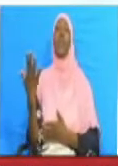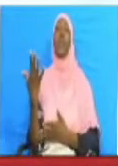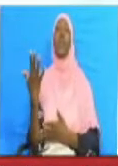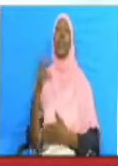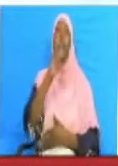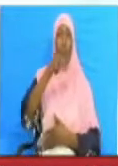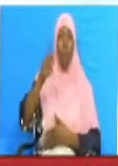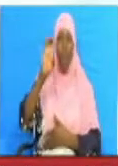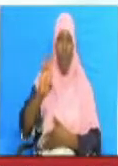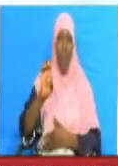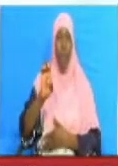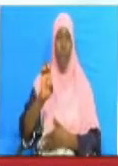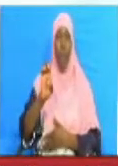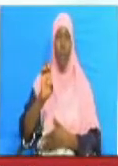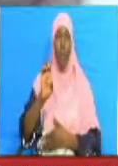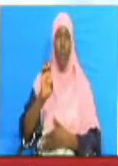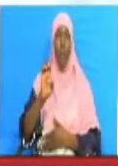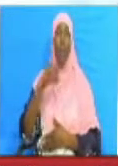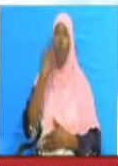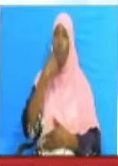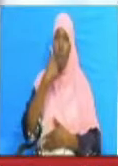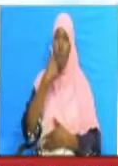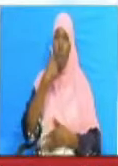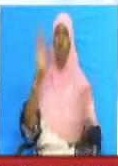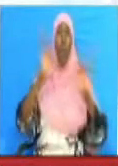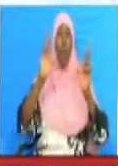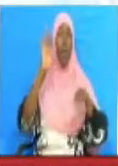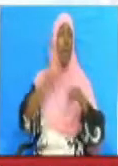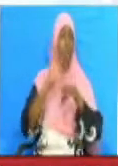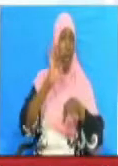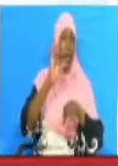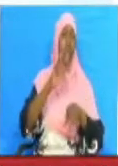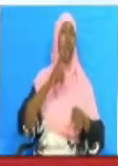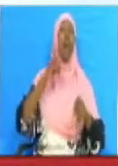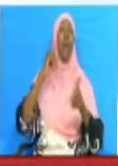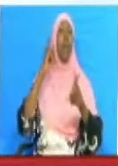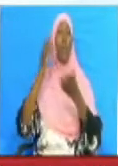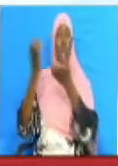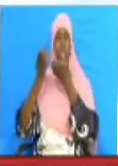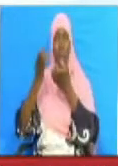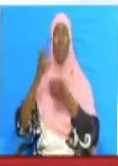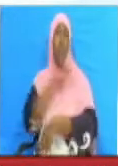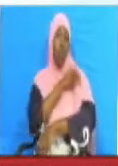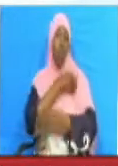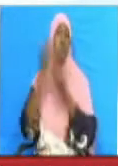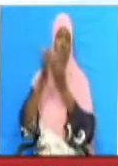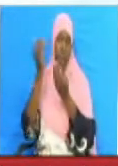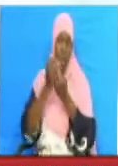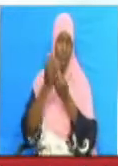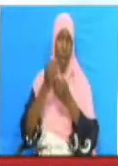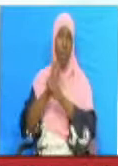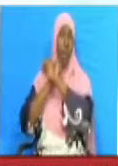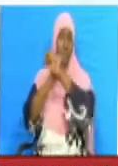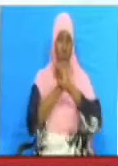PPEs for those who are already infected and will need hospital care. We want to protect the healthcare